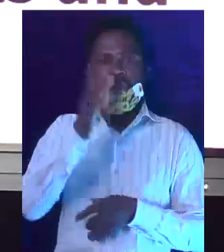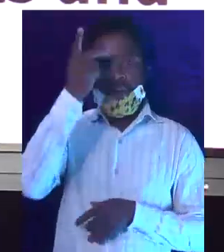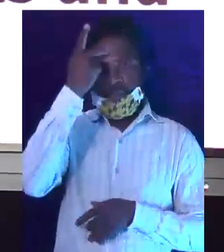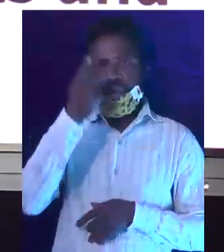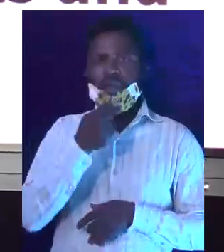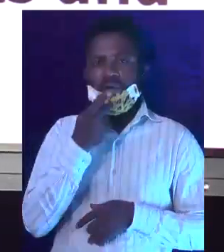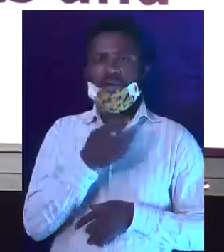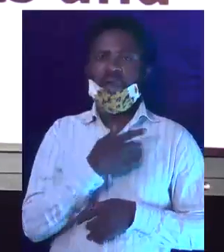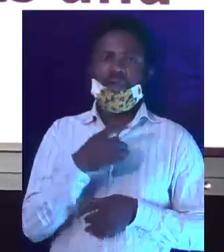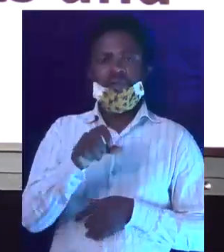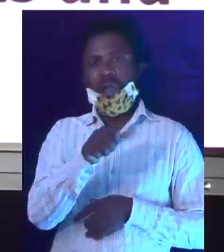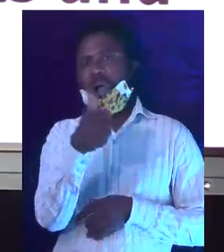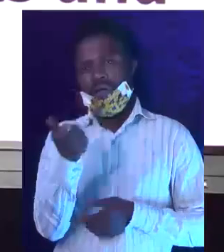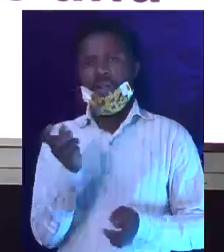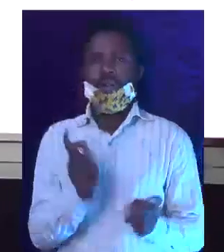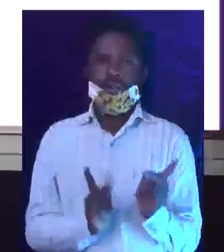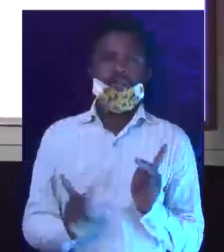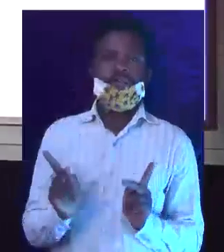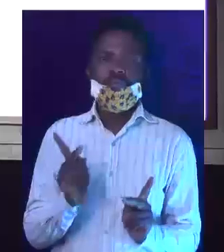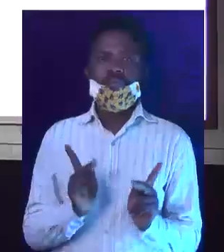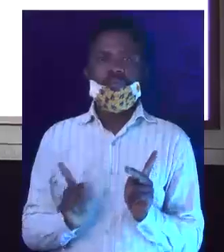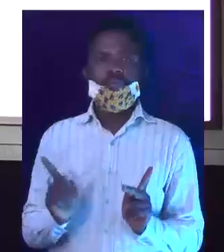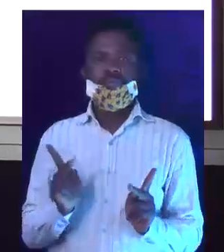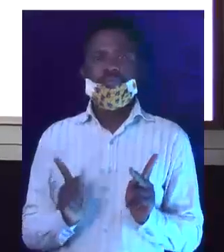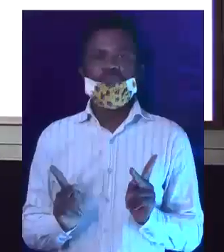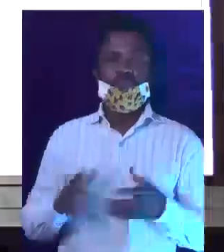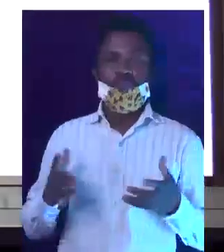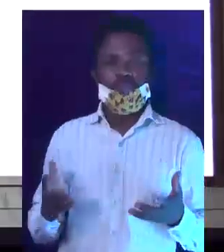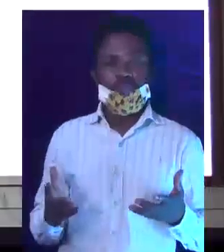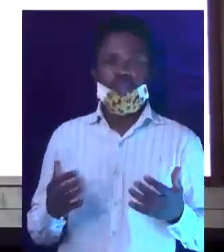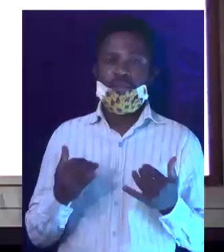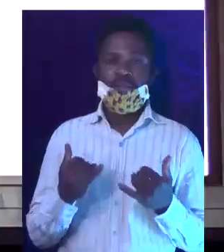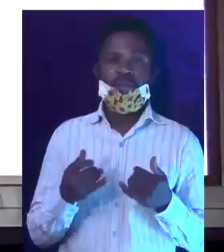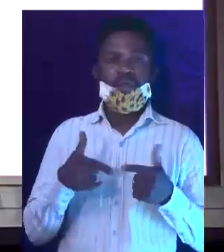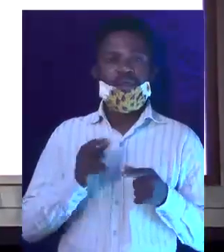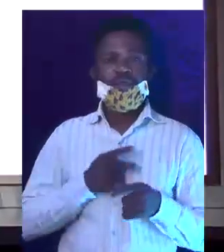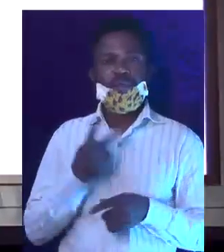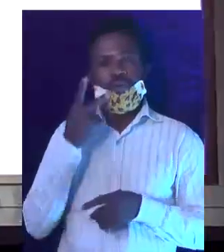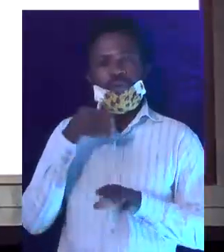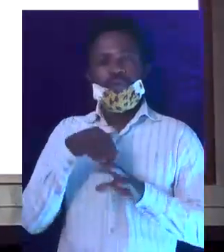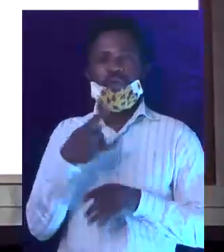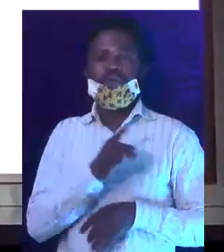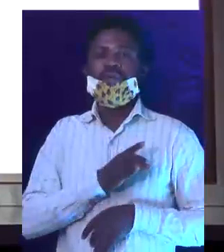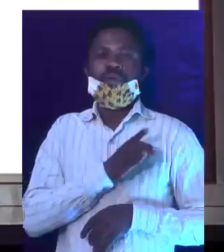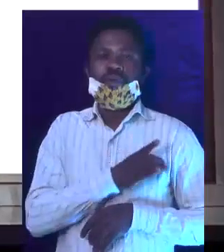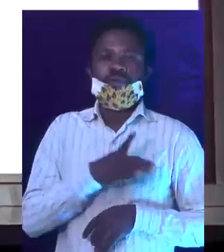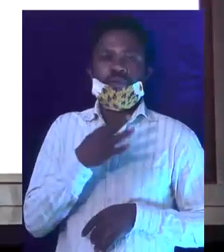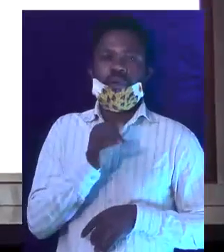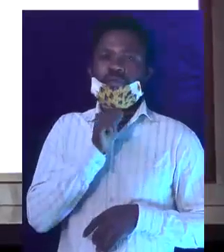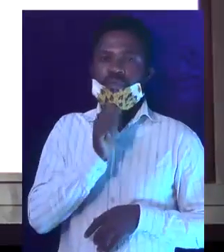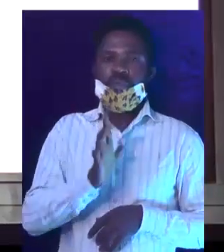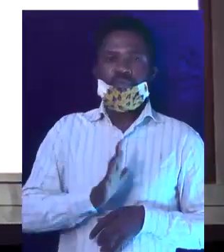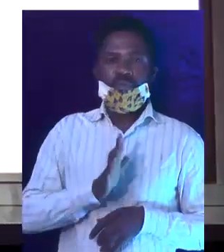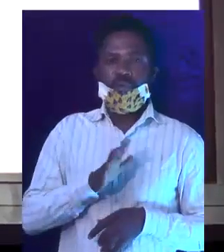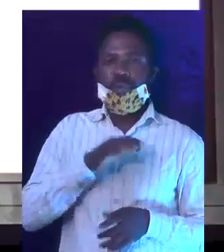your parents, and other relatives. Now, let's look at the components of